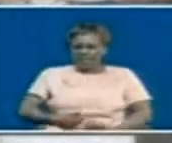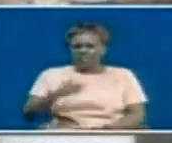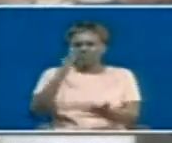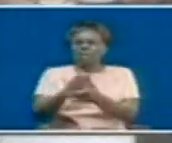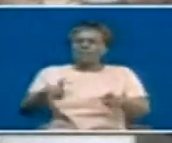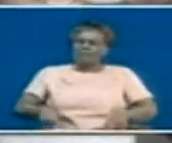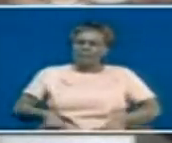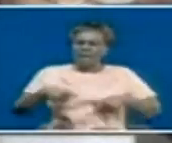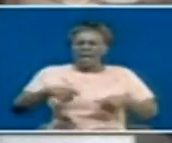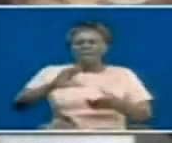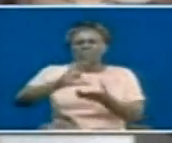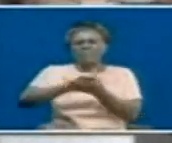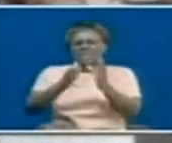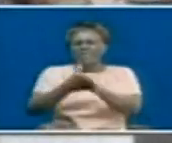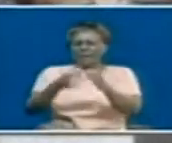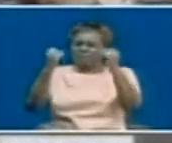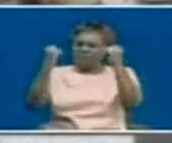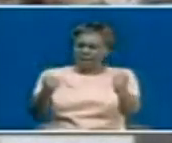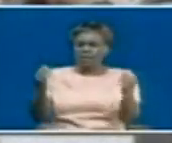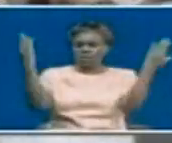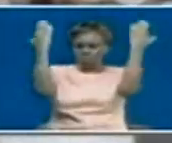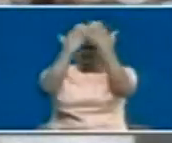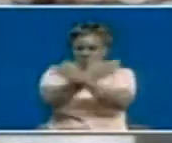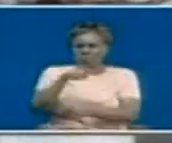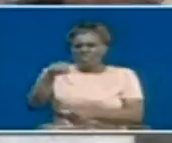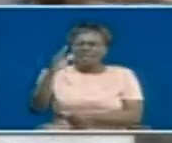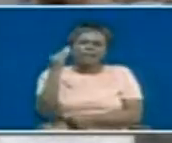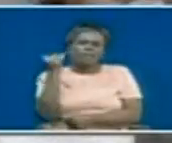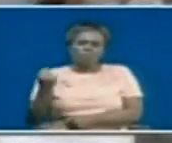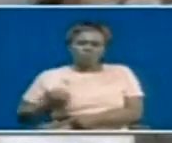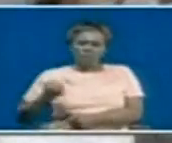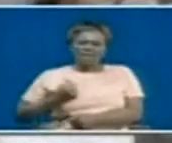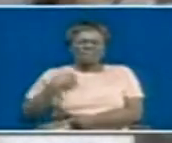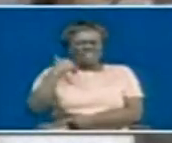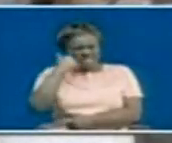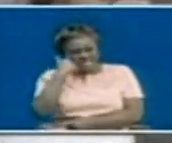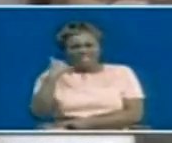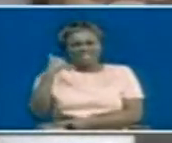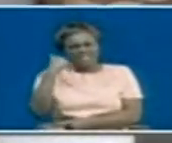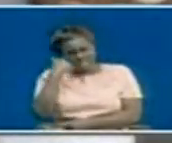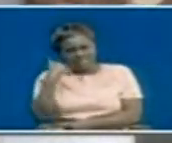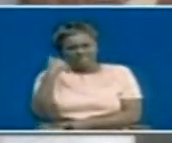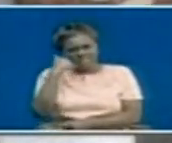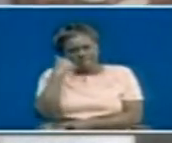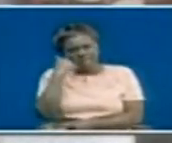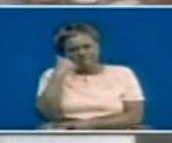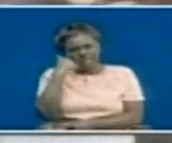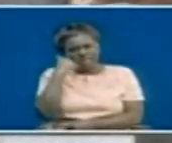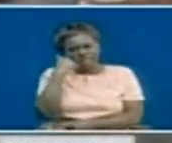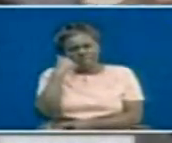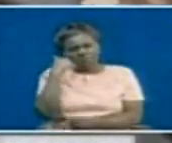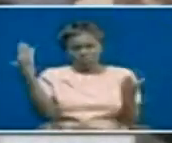became unbearable because at night she would really get sick. So I don't know why it's sometimes, you know, in her condition it hits badly at